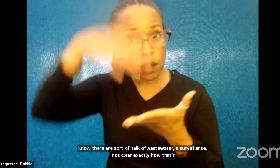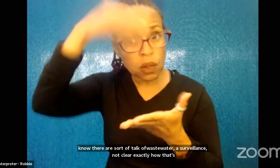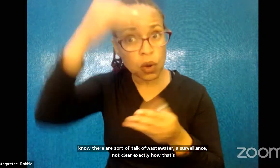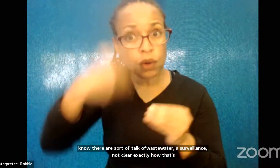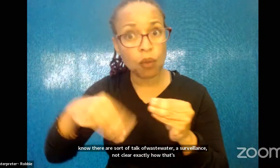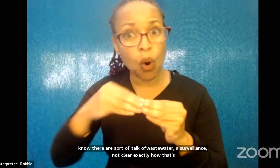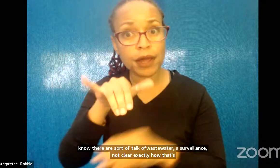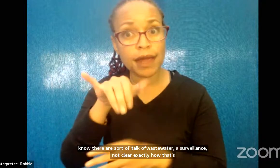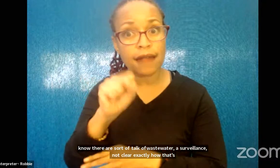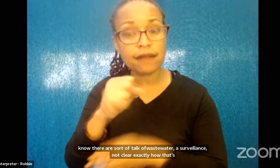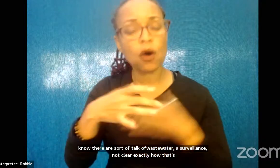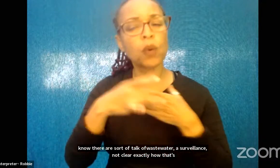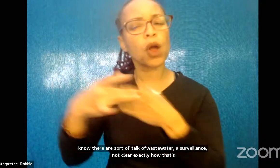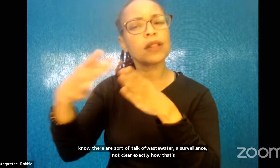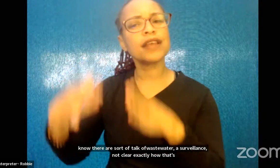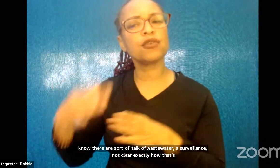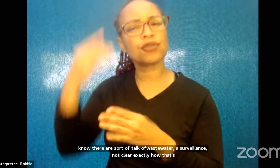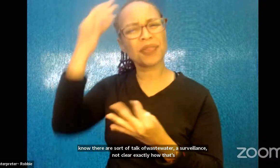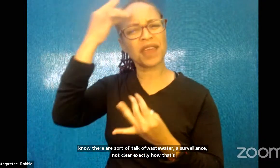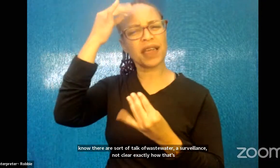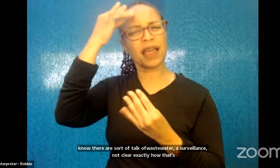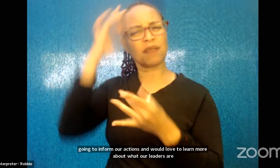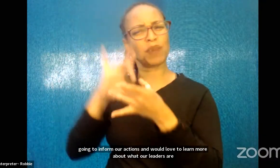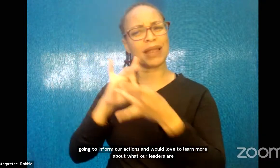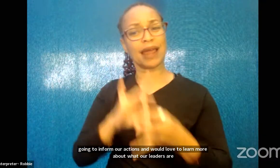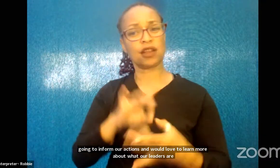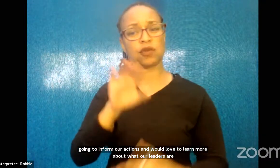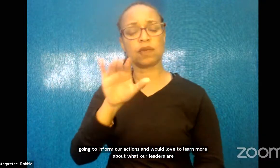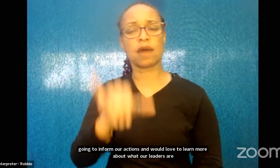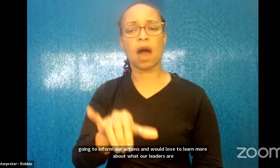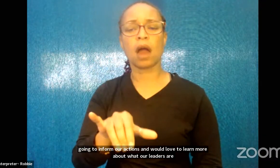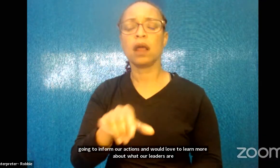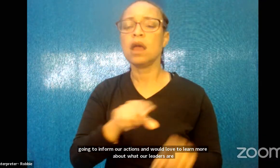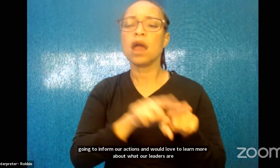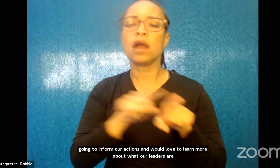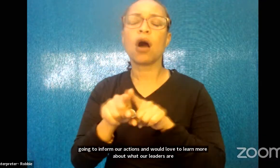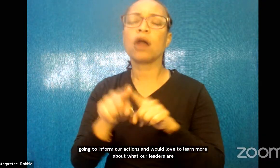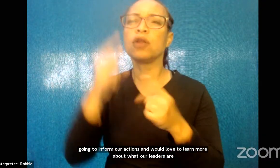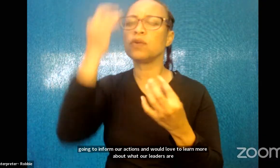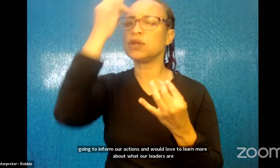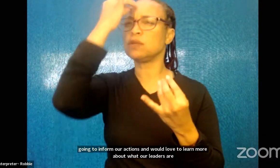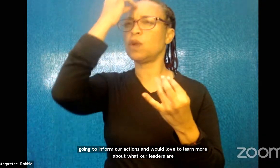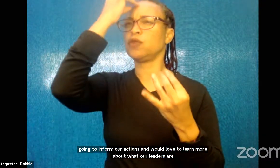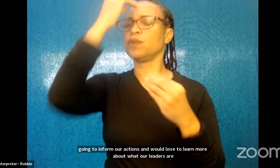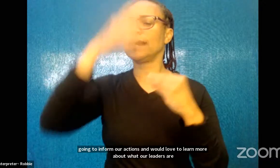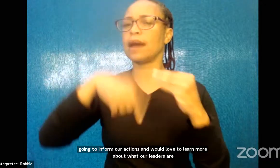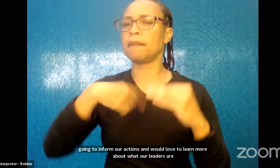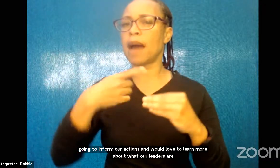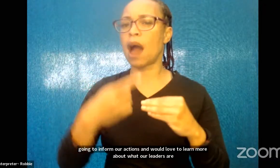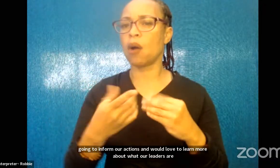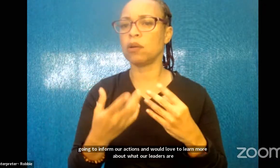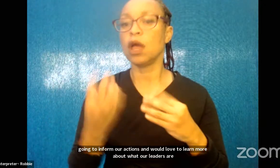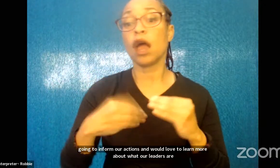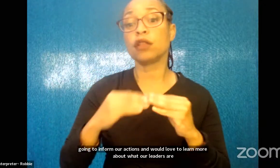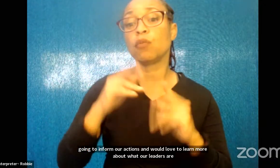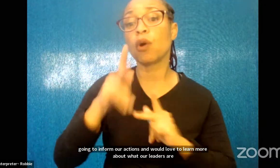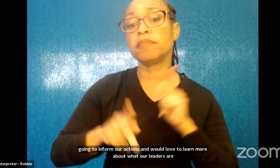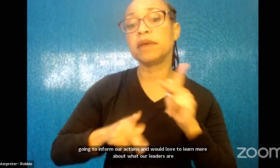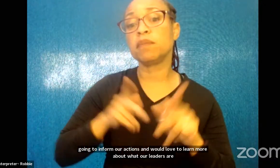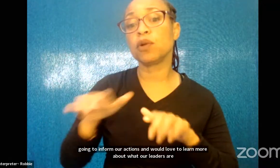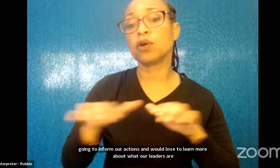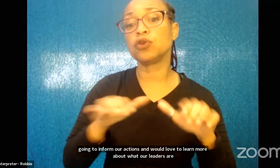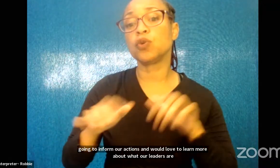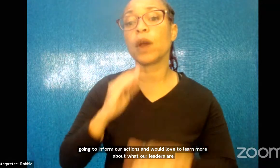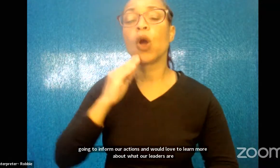our leaders are thinking in that regard. Also just wondering about, as more folks are doing